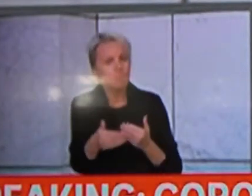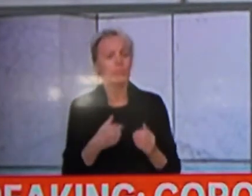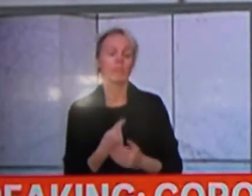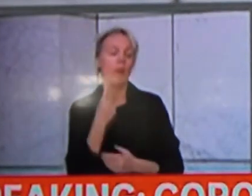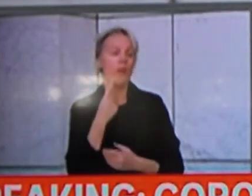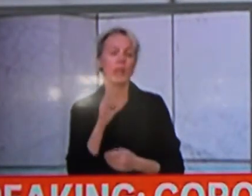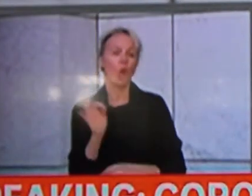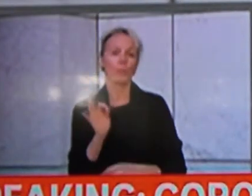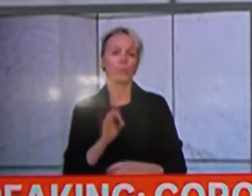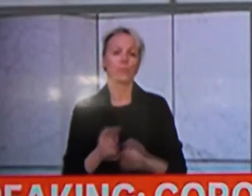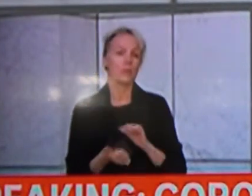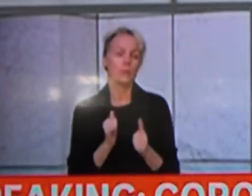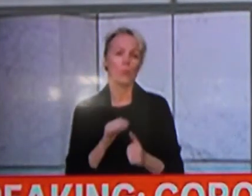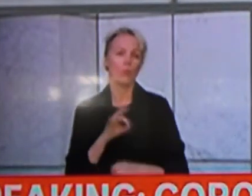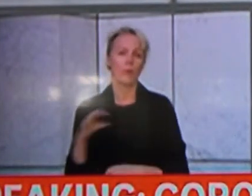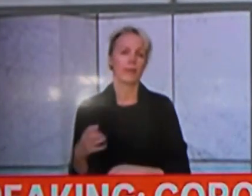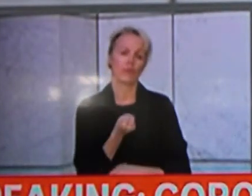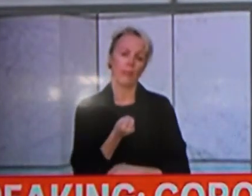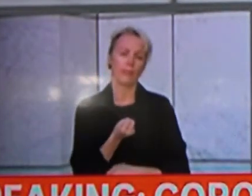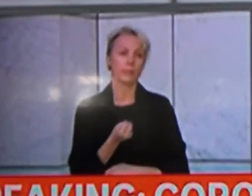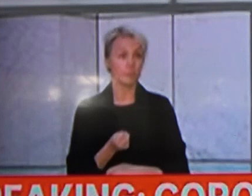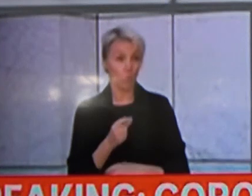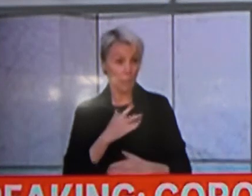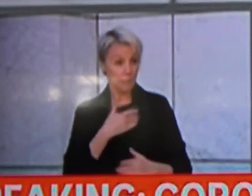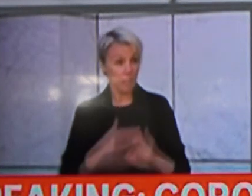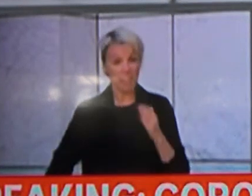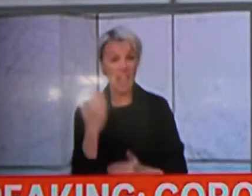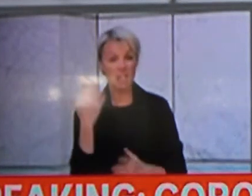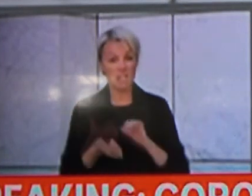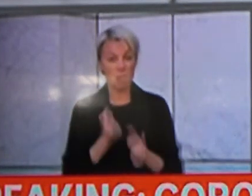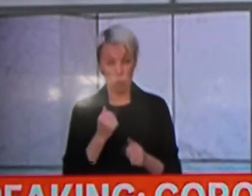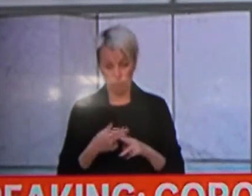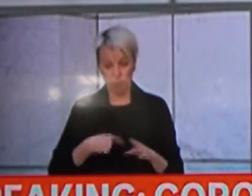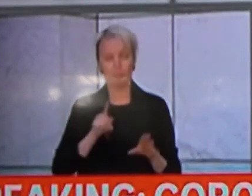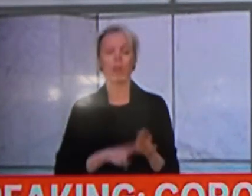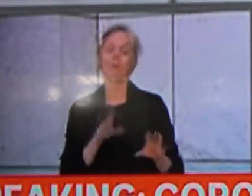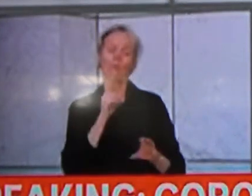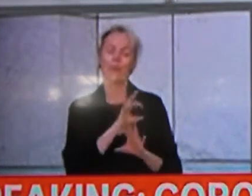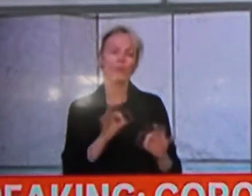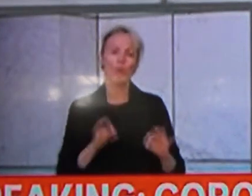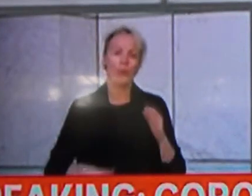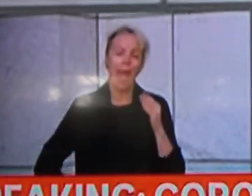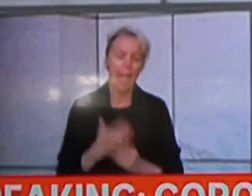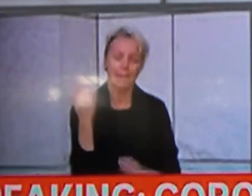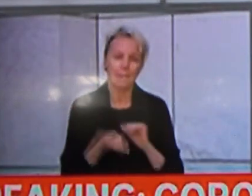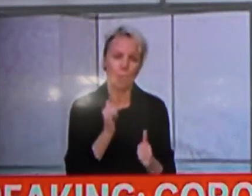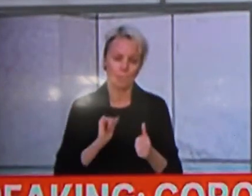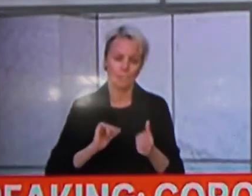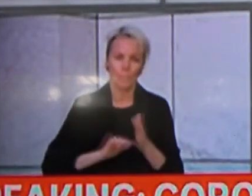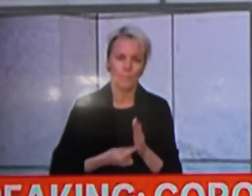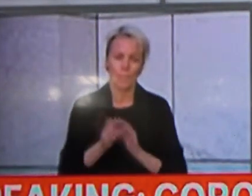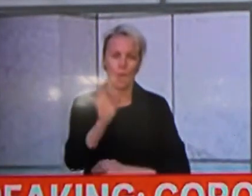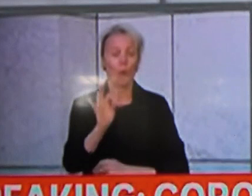not. Non-essential? That's right. So it's the end of sport, potentially for the year. Well, it's not the end of sport. It's the end of but